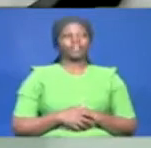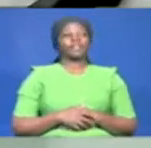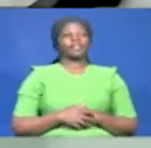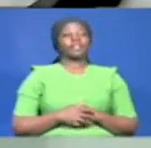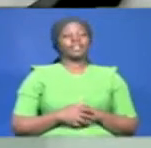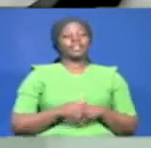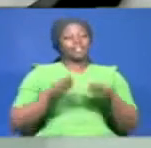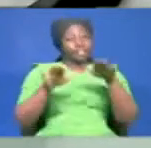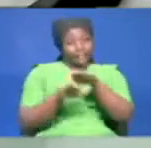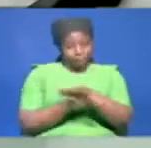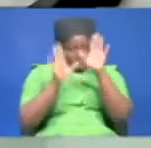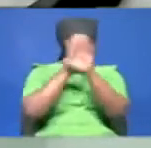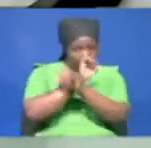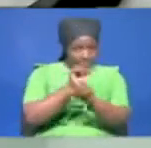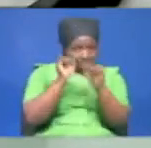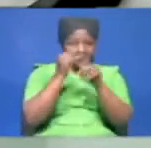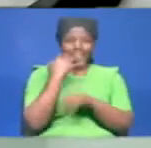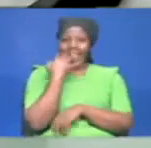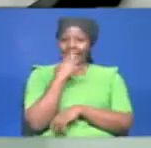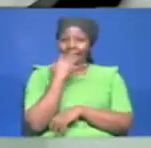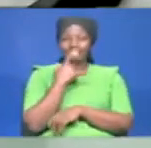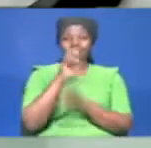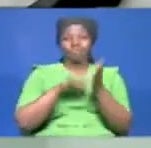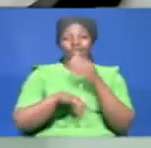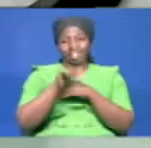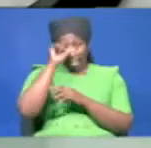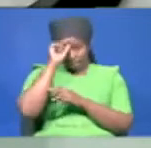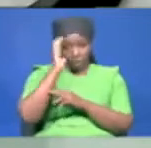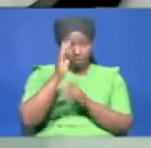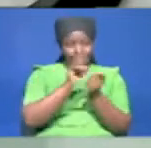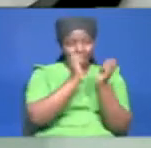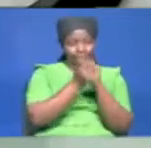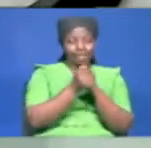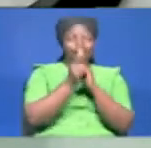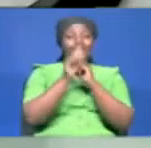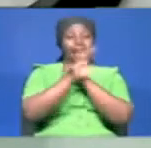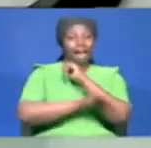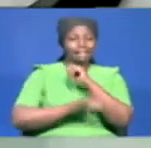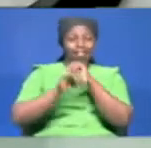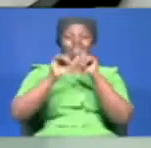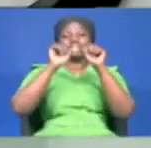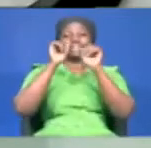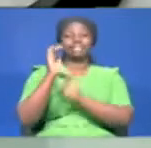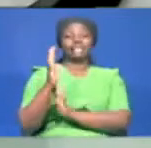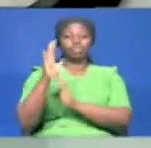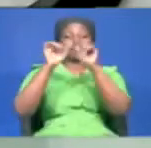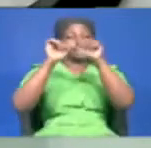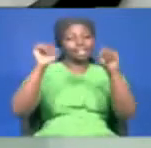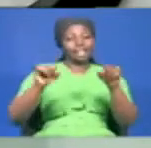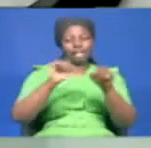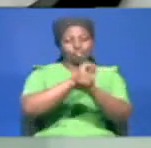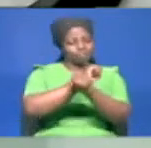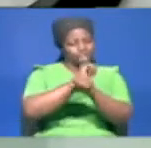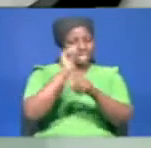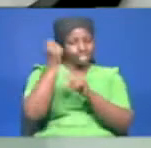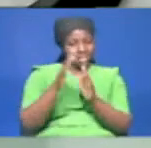Deputy President Rigathi Gachagua says the government will restructure the country's security systems to protect Kenyans and their property.